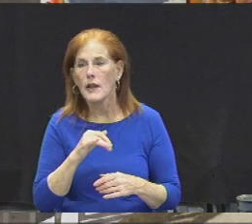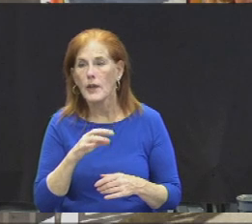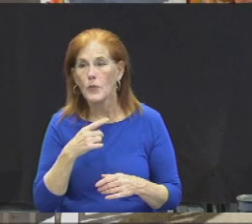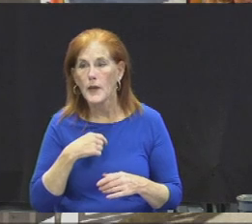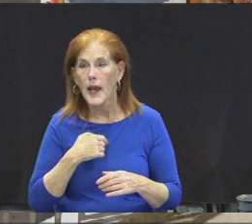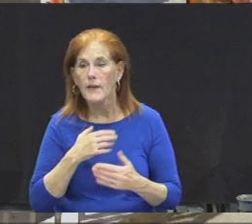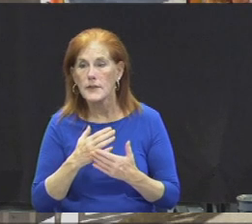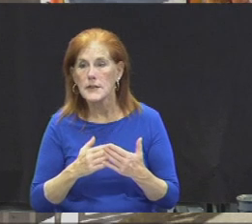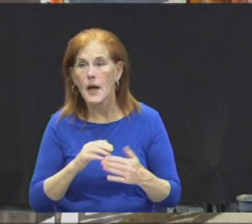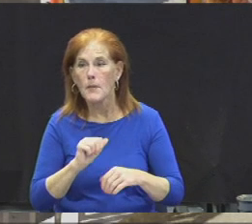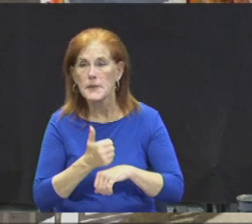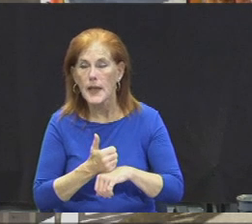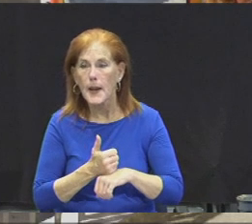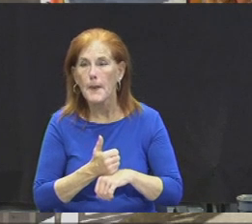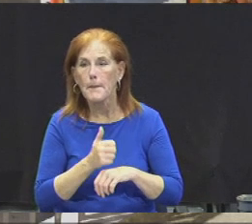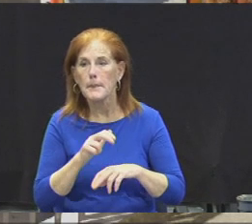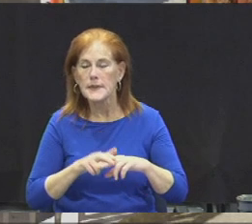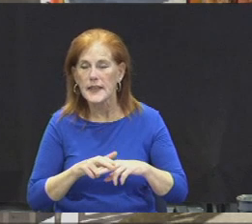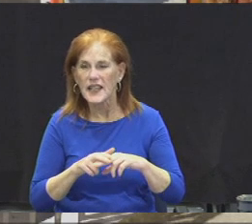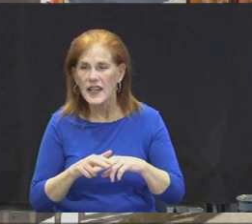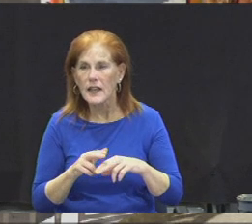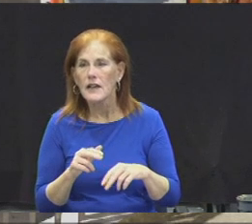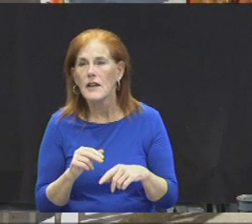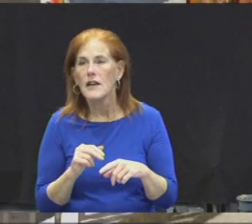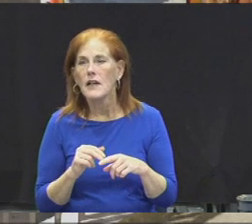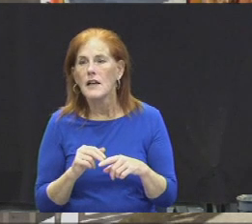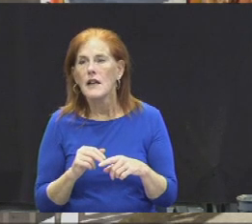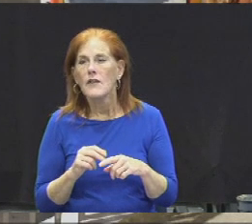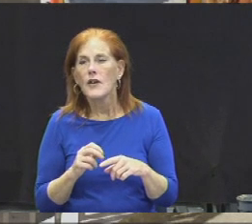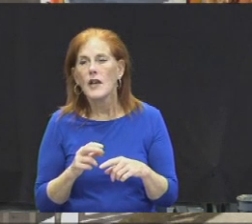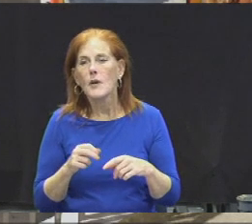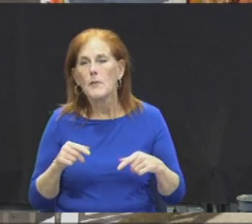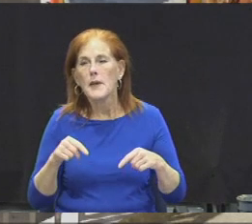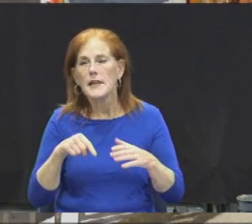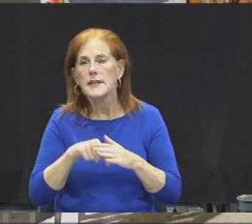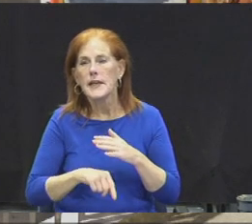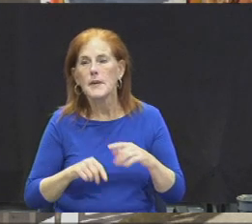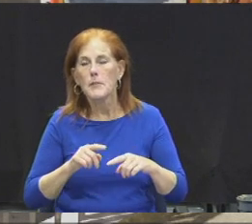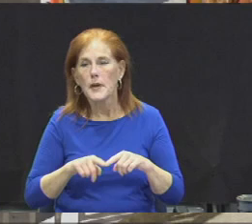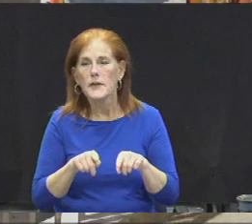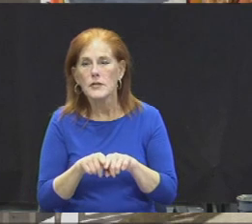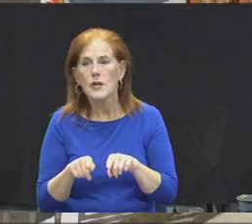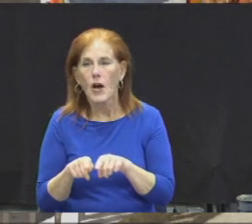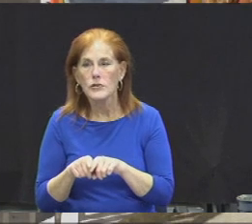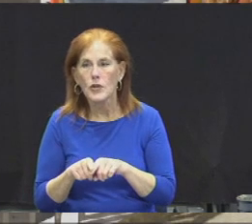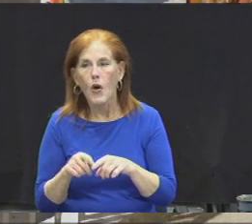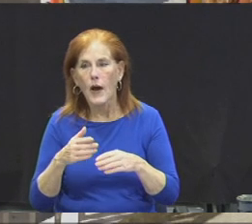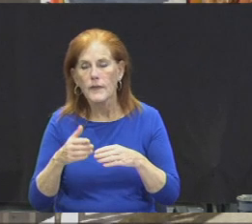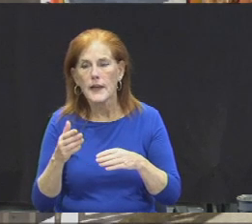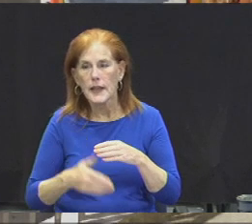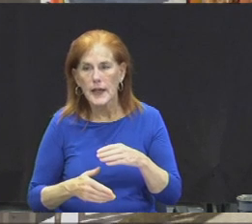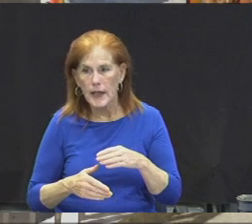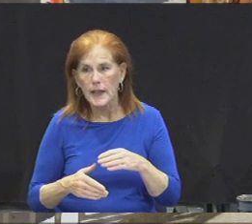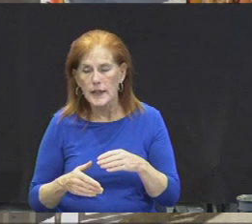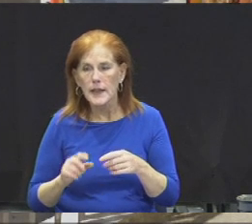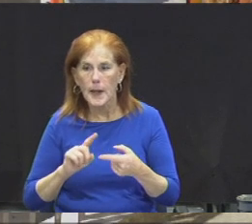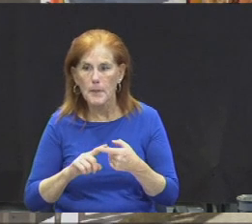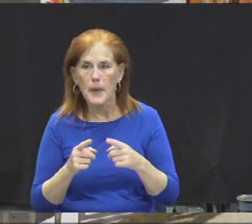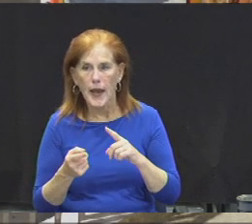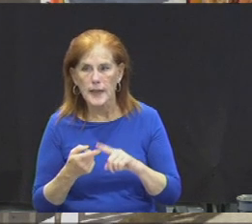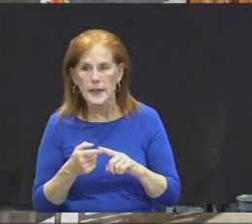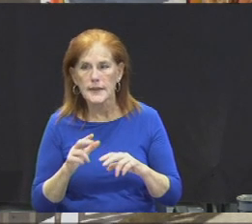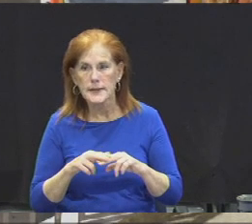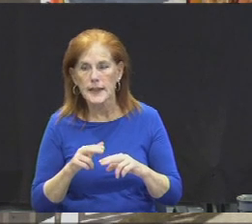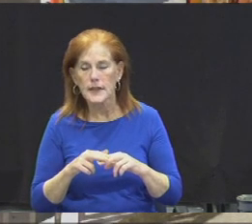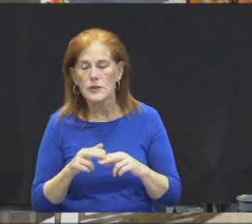fixed seating elements here and there. You can see these are a little deeper, but there's opportunities for companion seating on either end. So that extra